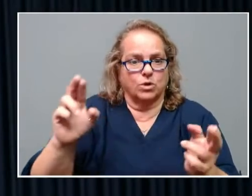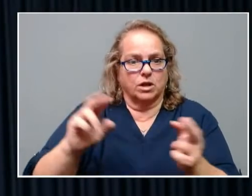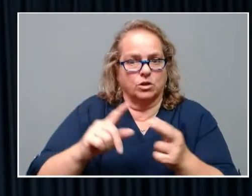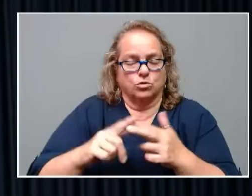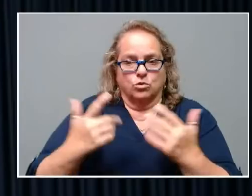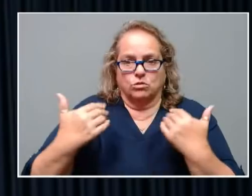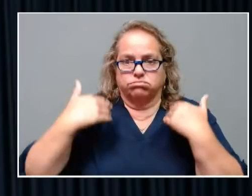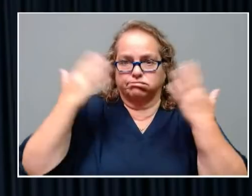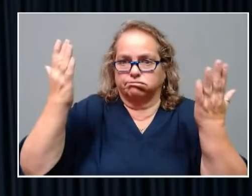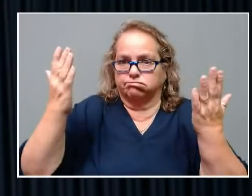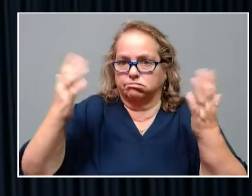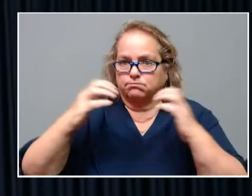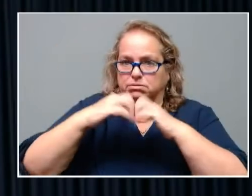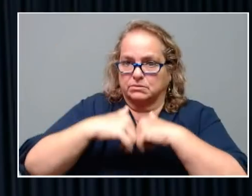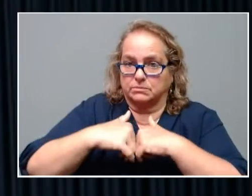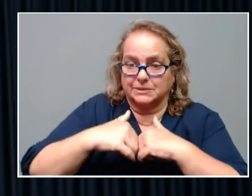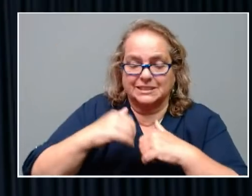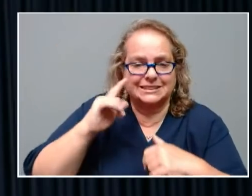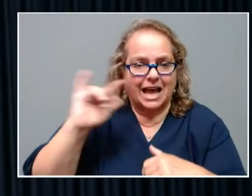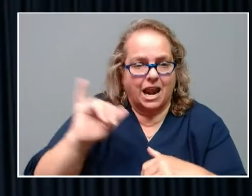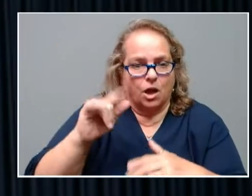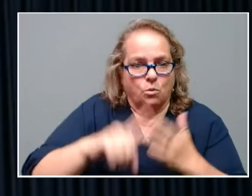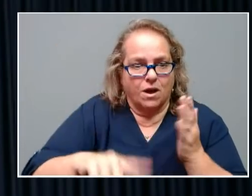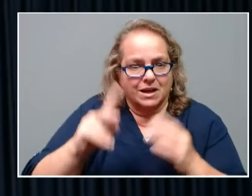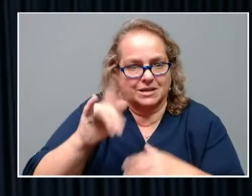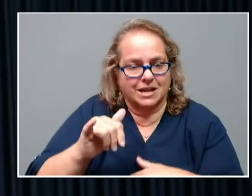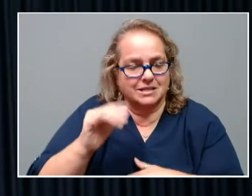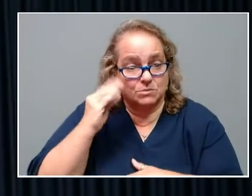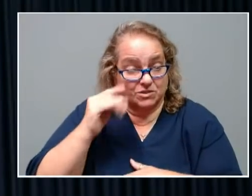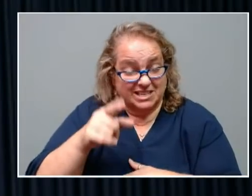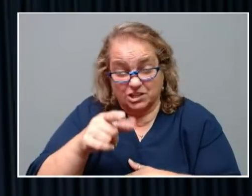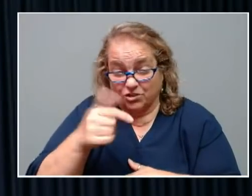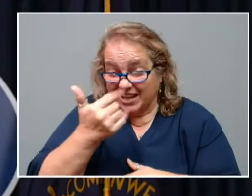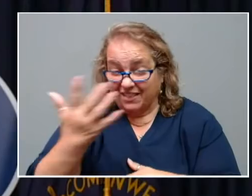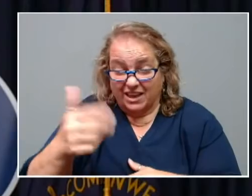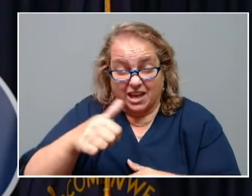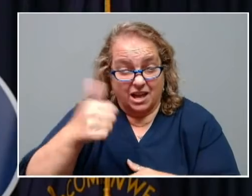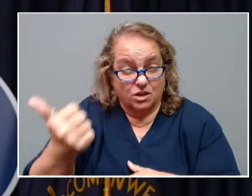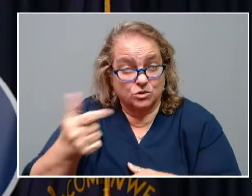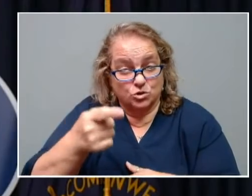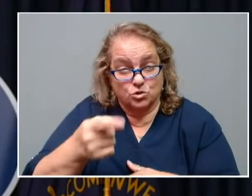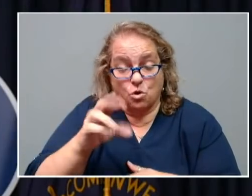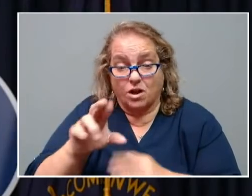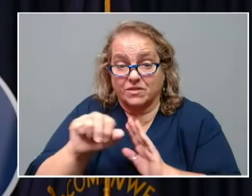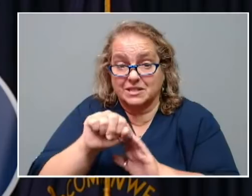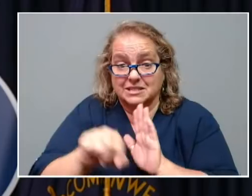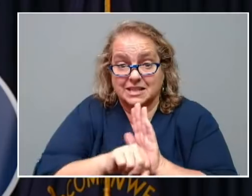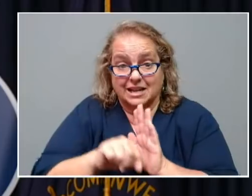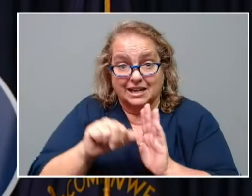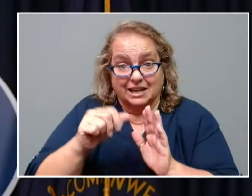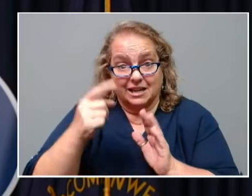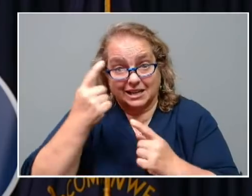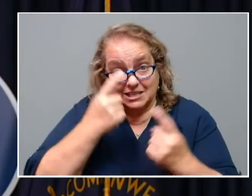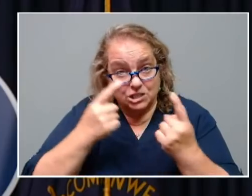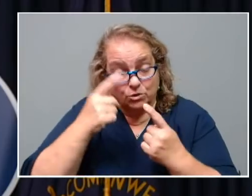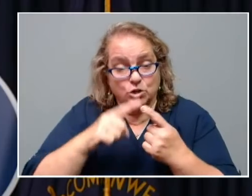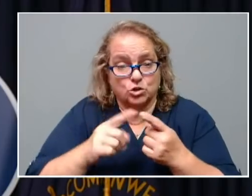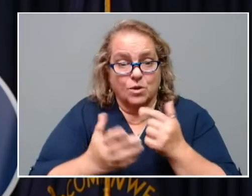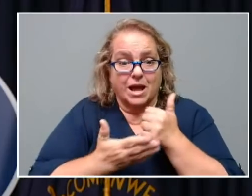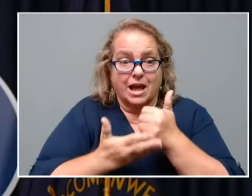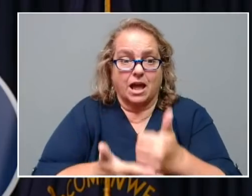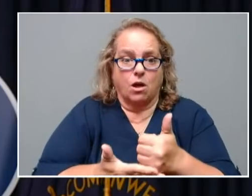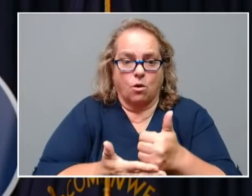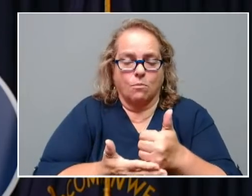to what Kentucky is experiencing. Is there anything else that you and the state are considering to help prop up the